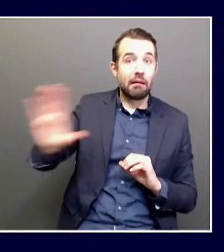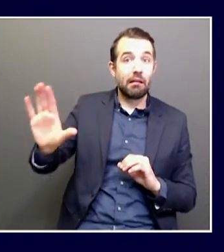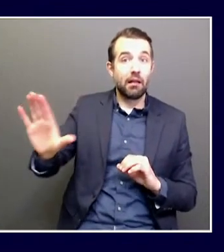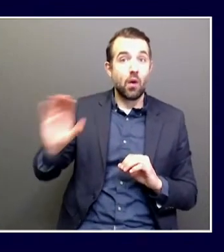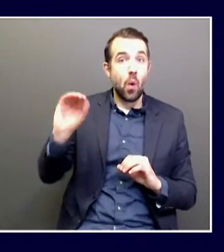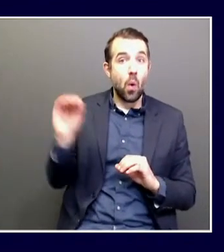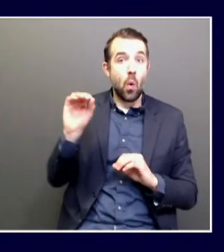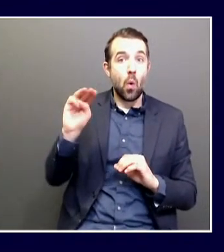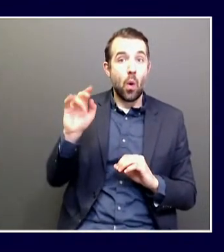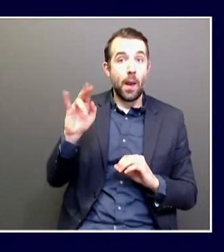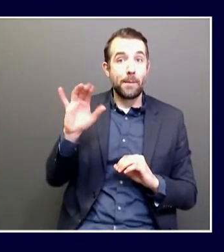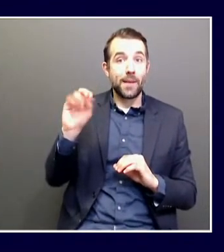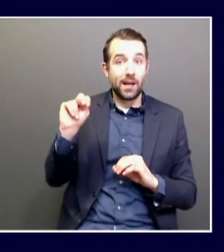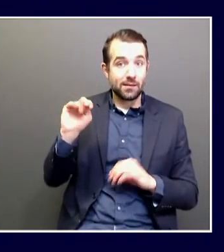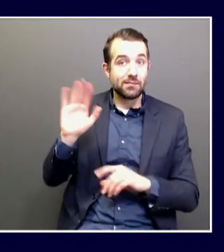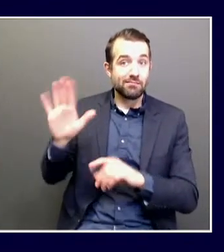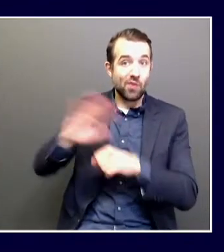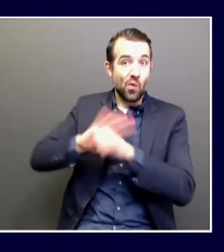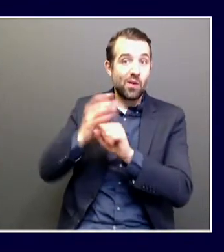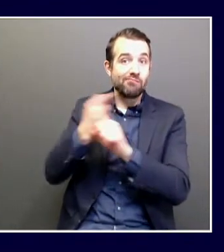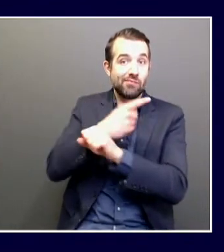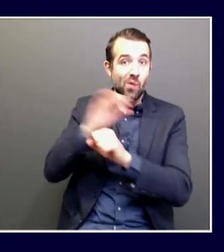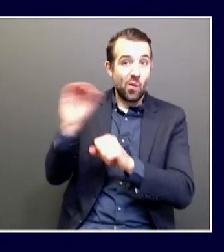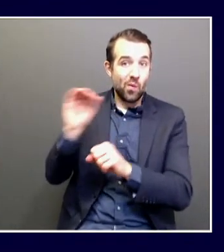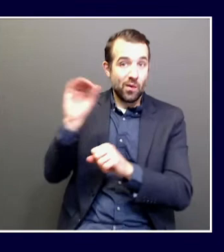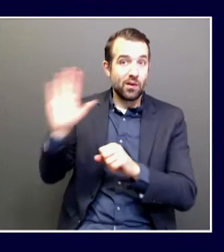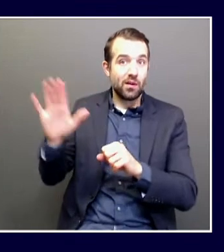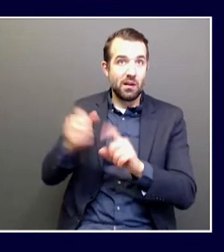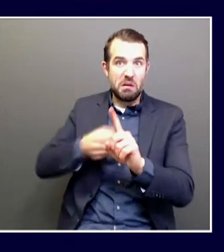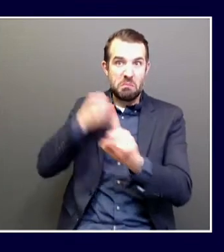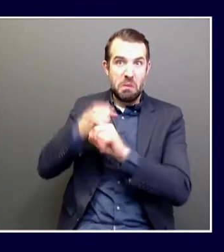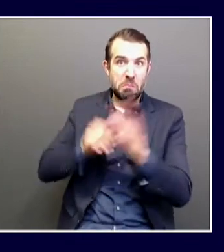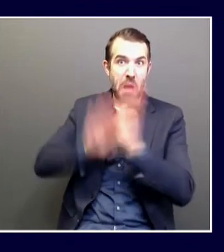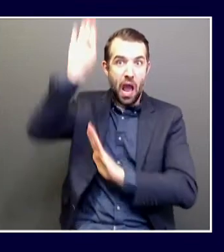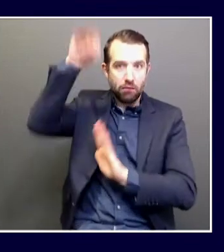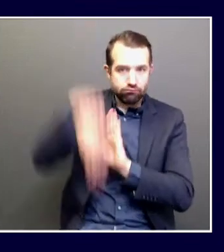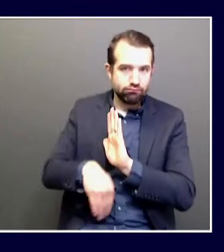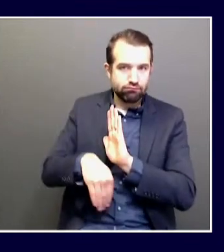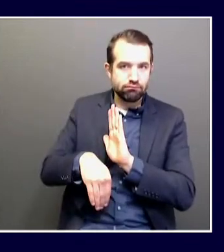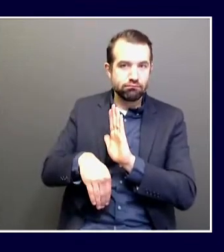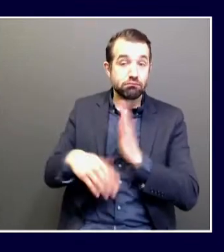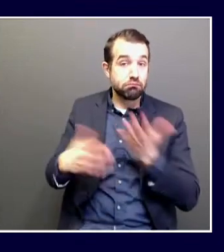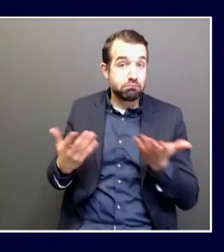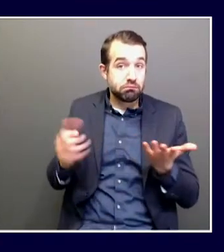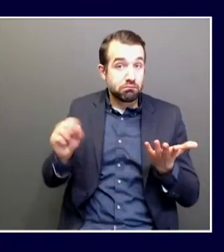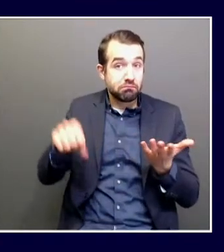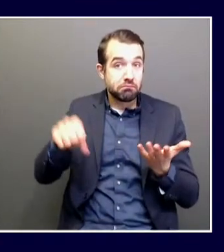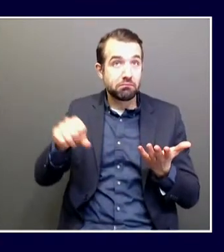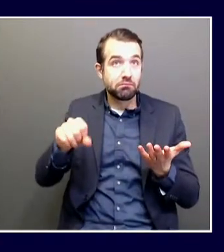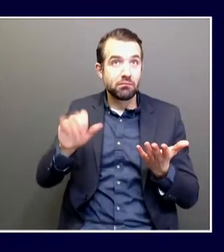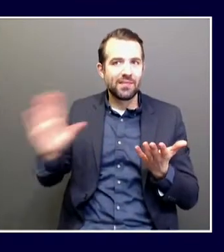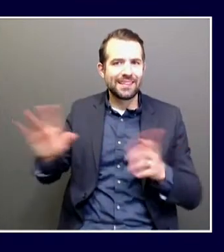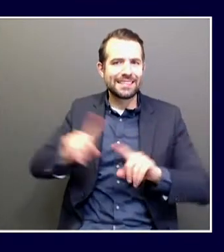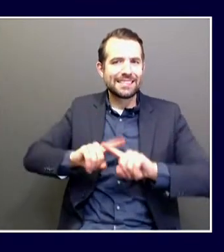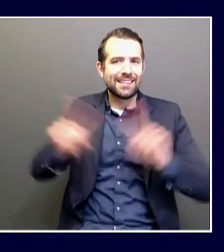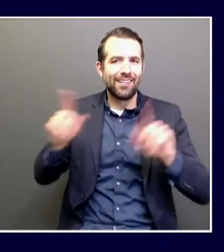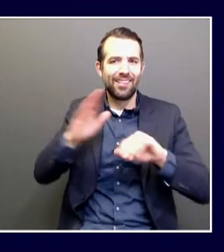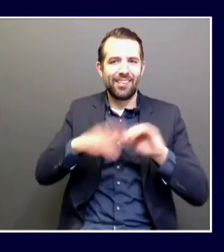in certain meaningful ways. The younger population, higher rates of prior disease. It really is too early to